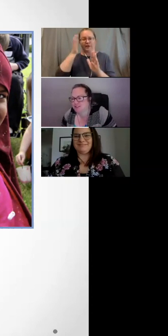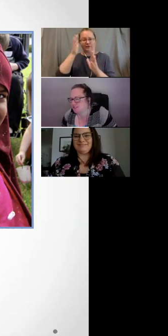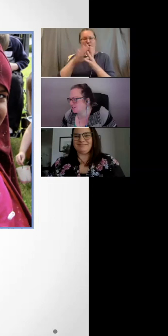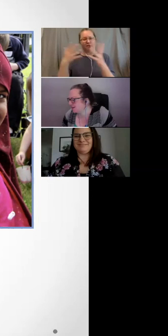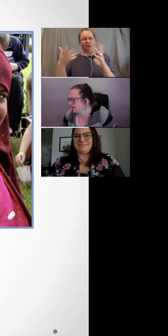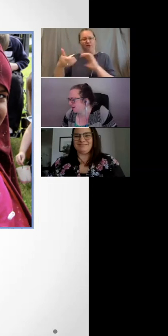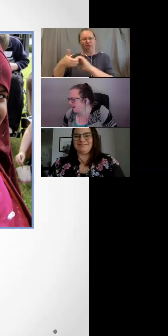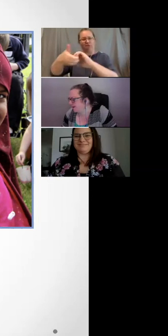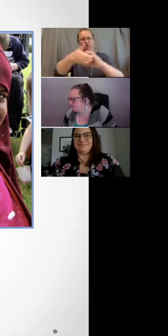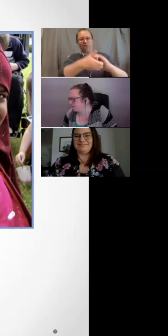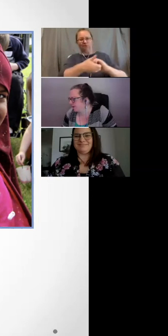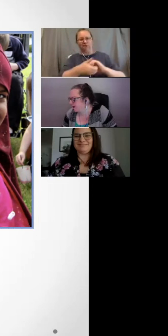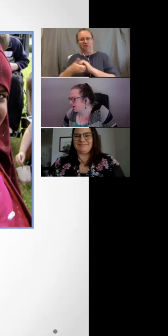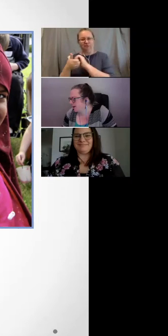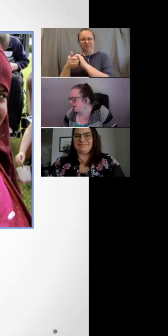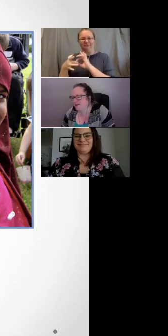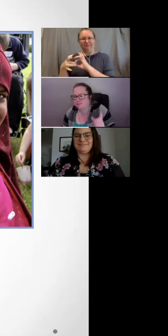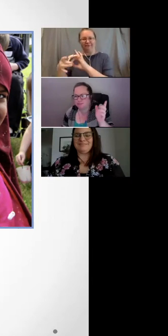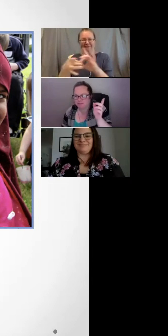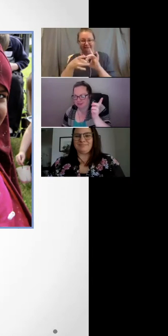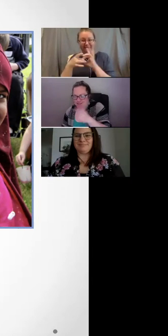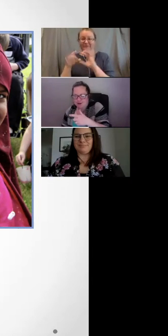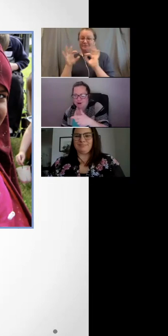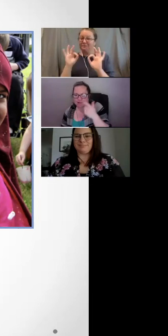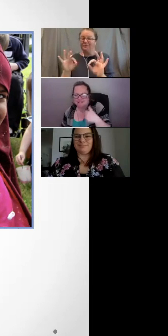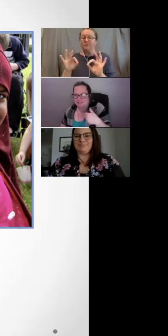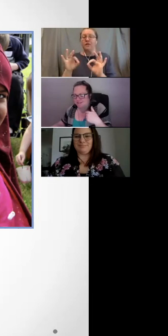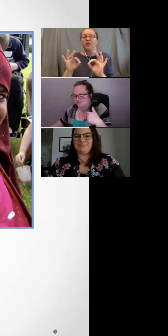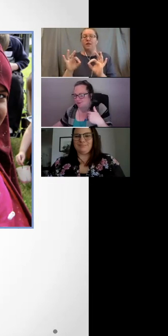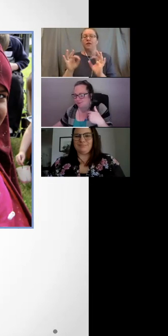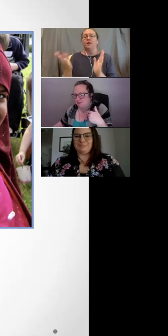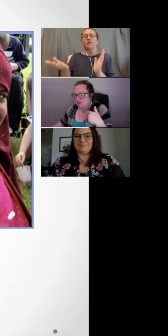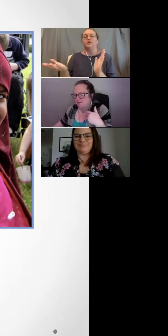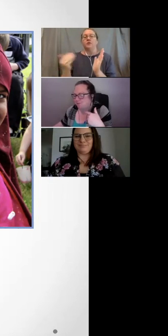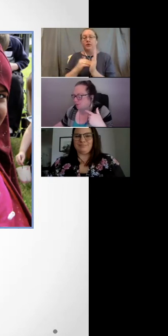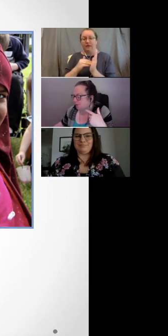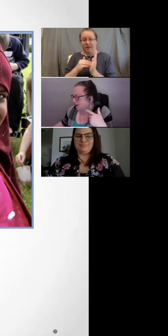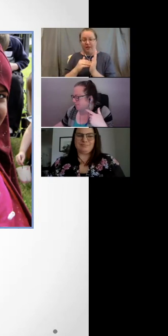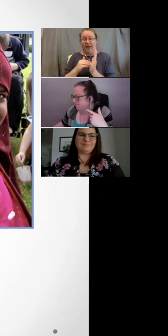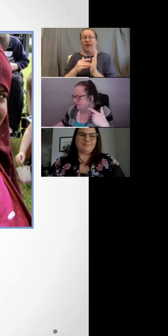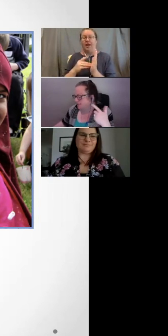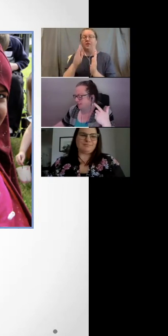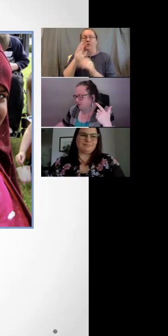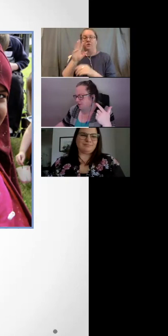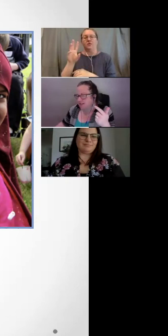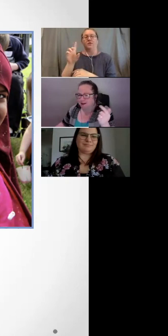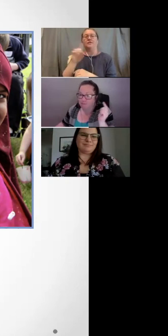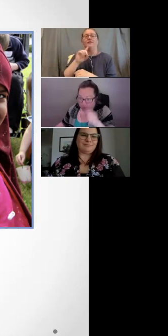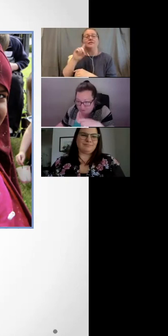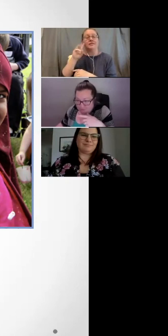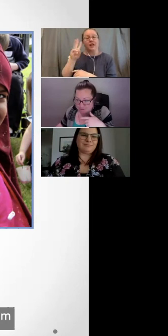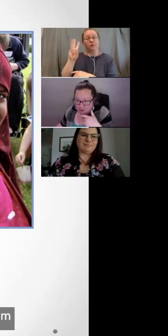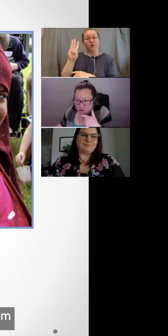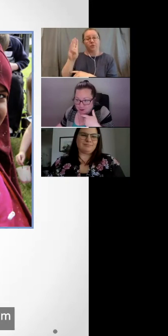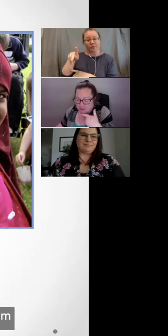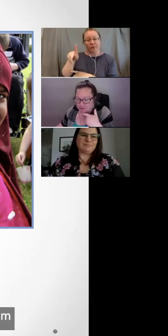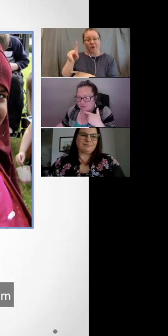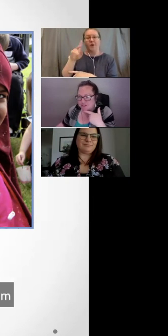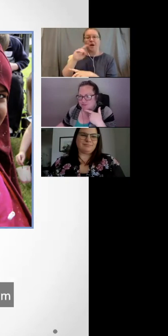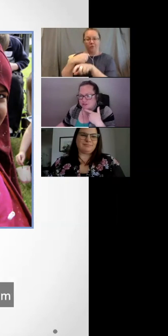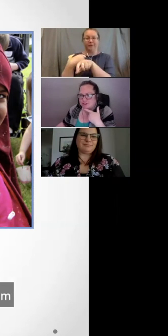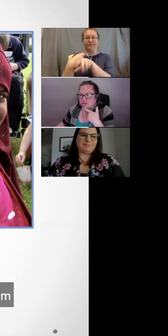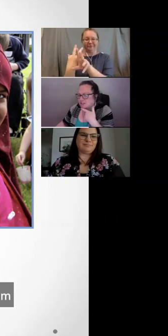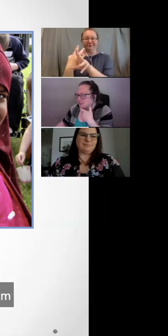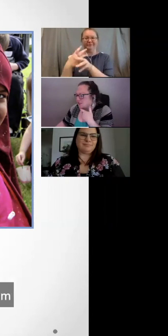the services. Um, Again, please call into the Deaf Wellbeing Program presentation to get more information